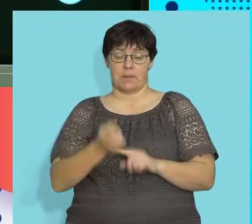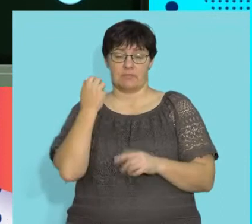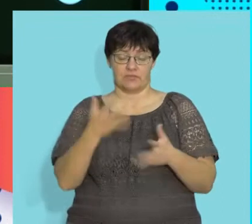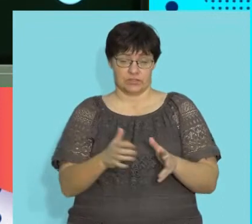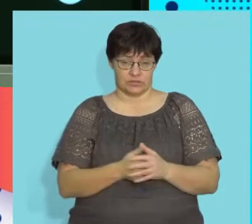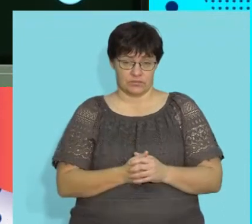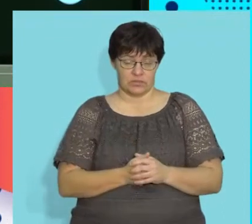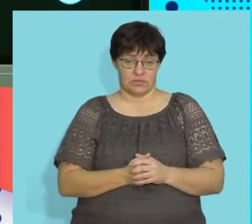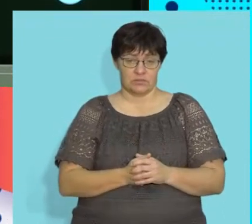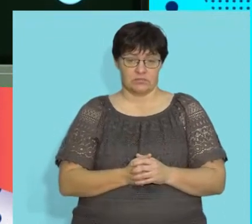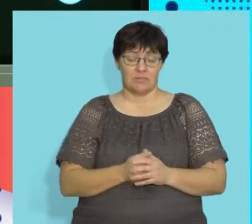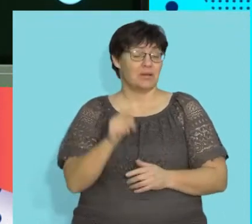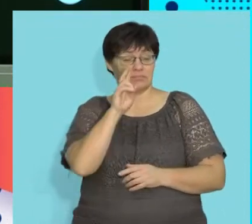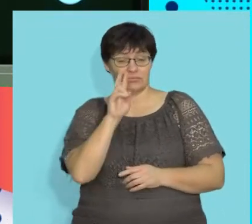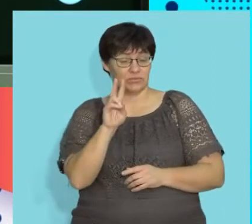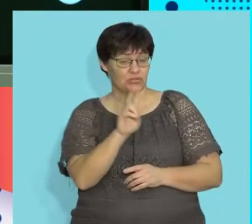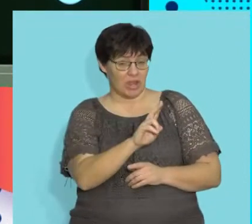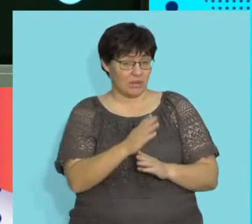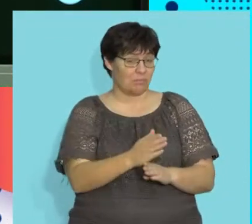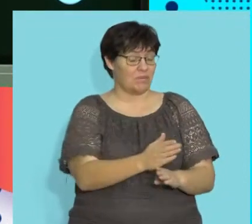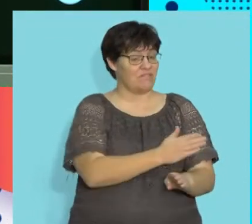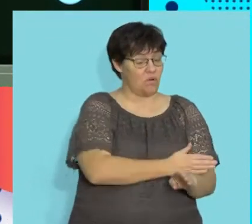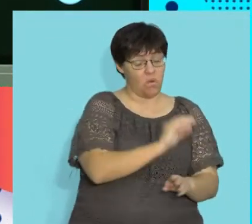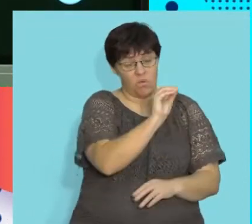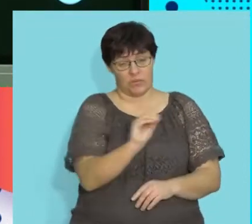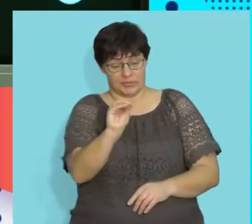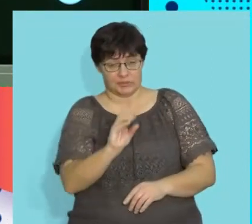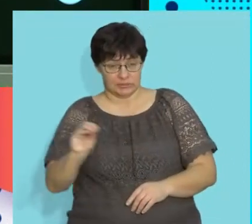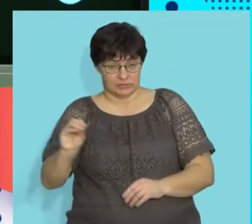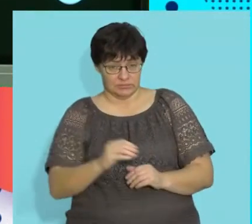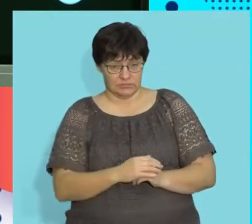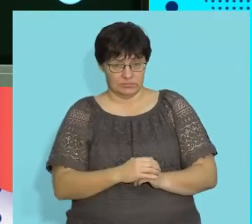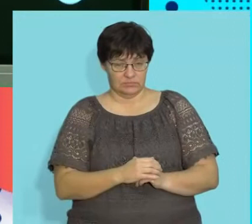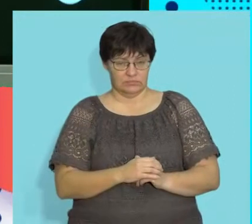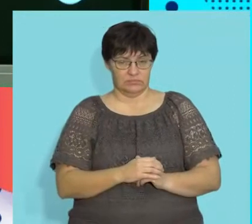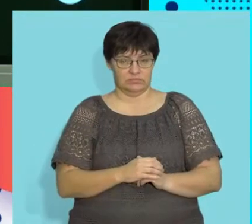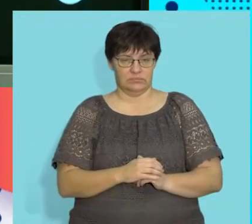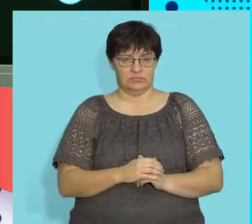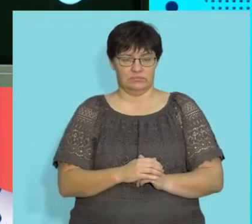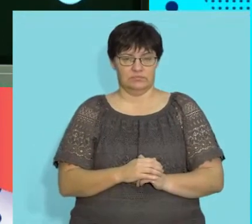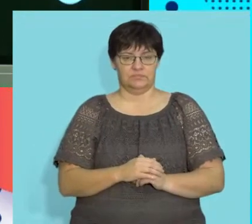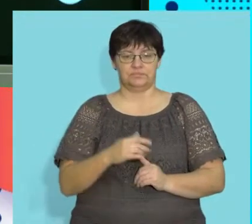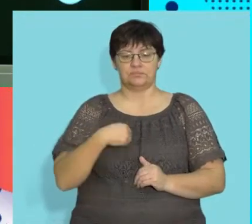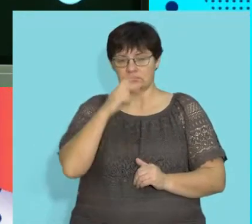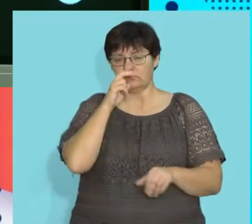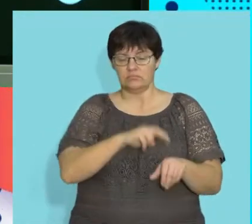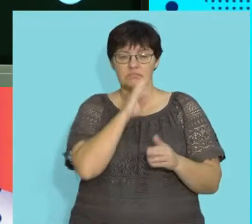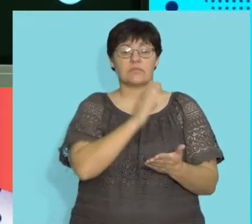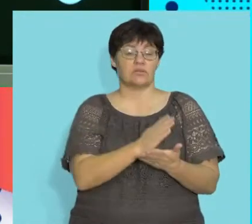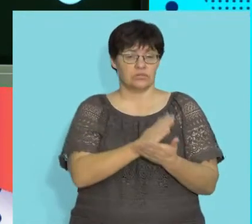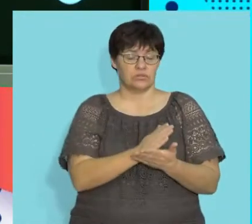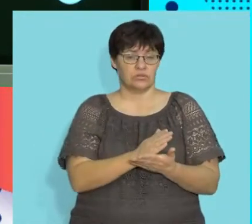that we do have to triple check before we substitute into the series formula is I need to make sure I